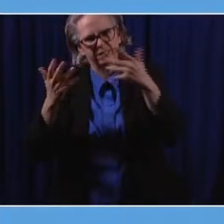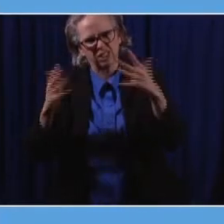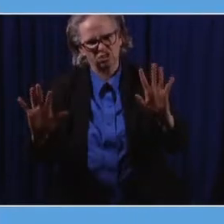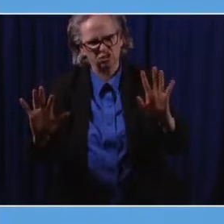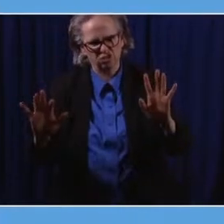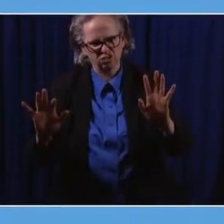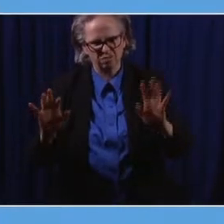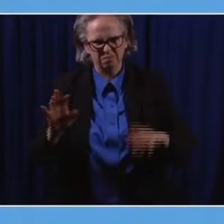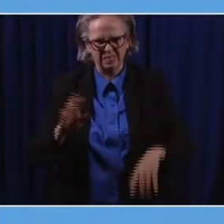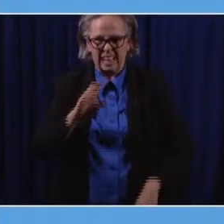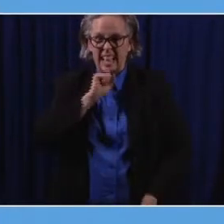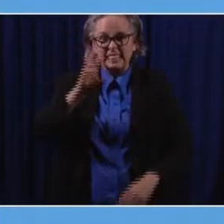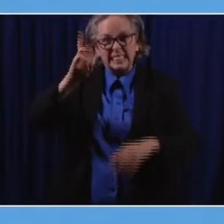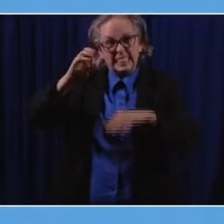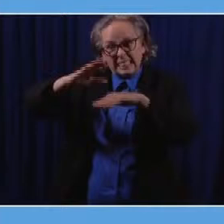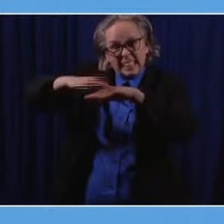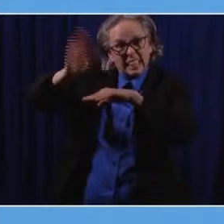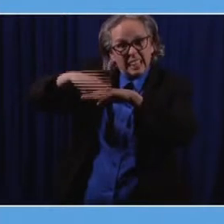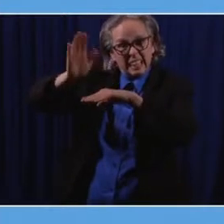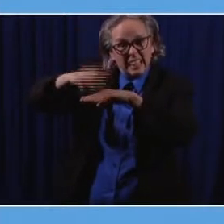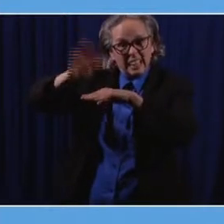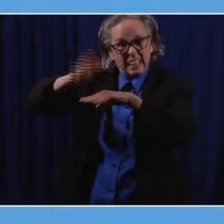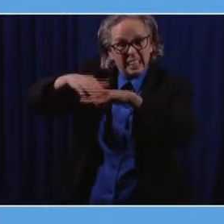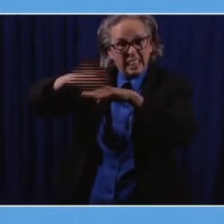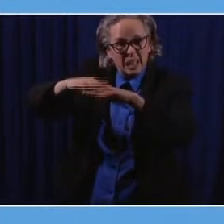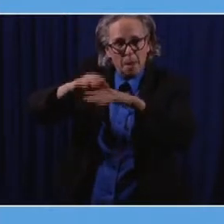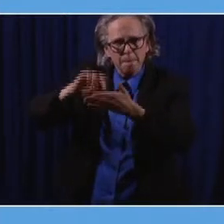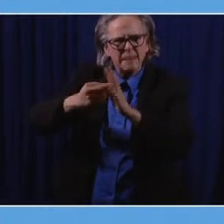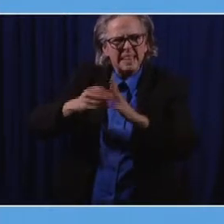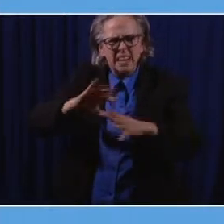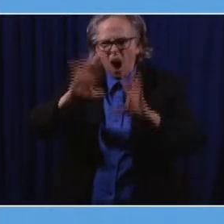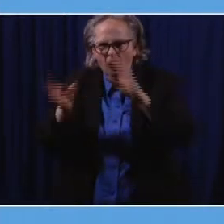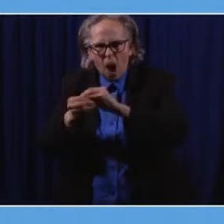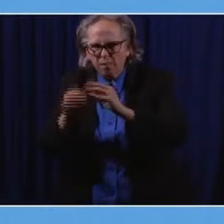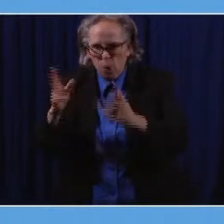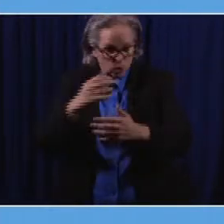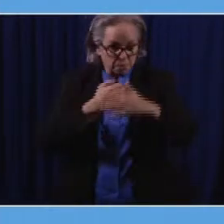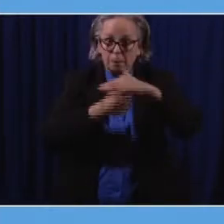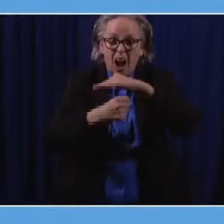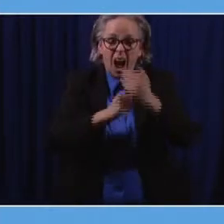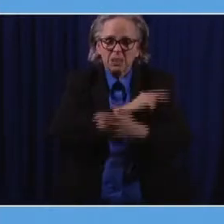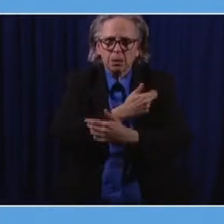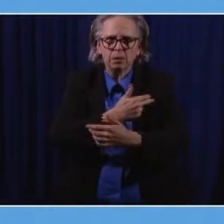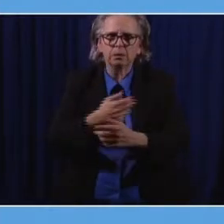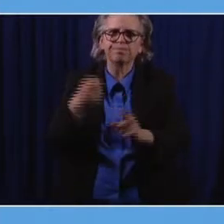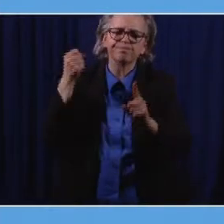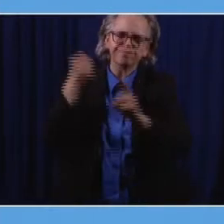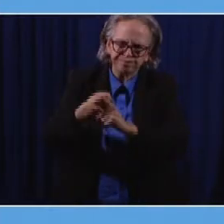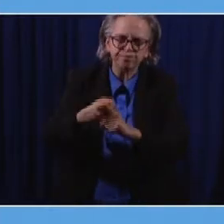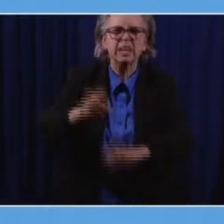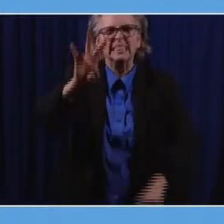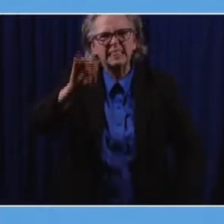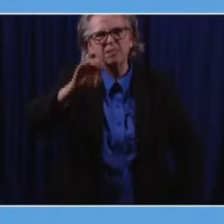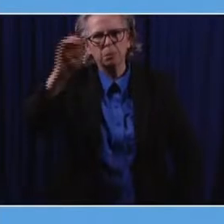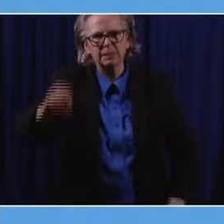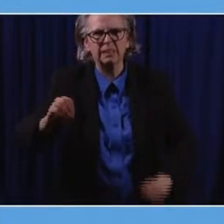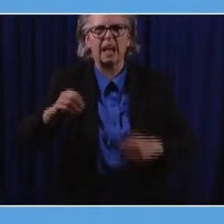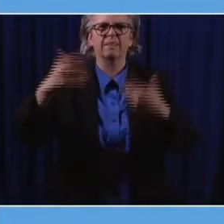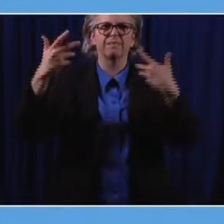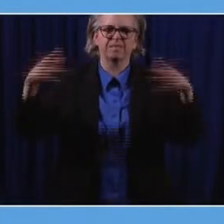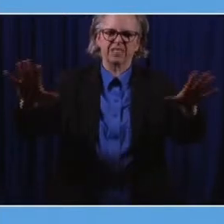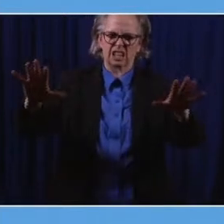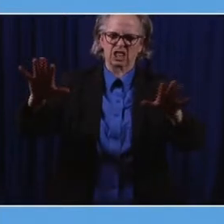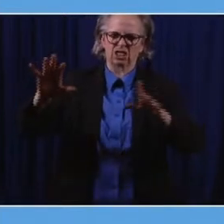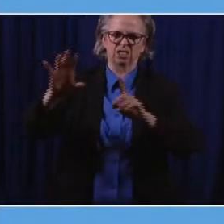and older now account for about 70% of COVID hospital admissions. This is considerably higher than the 50% that we saw in